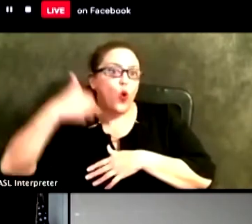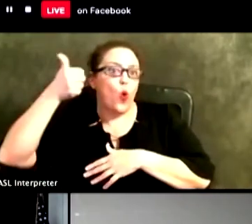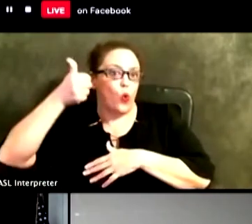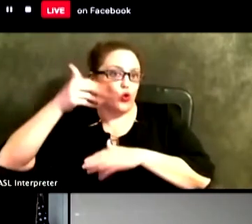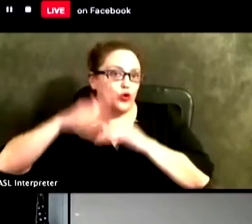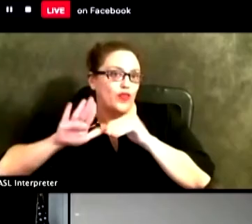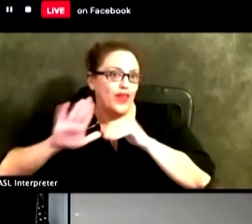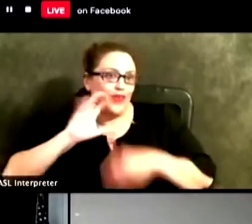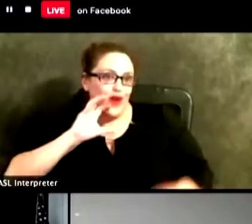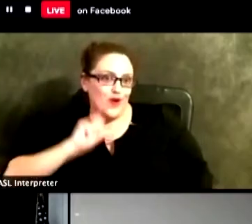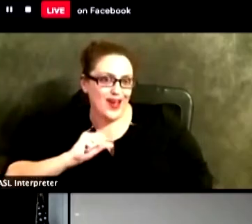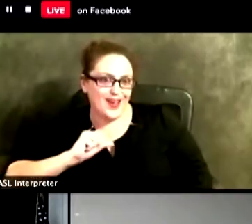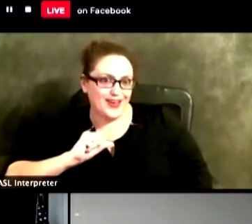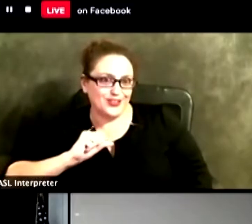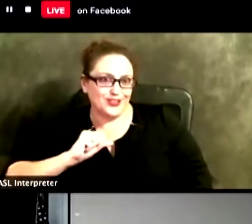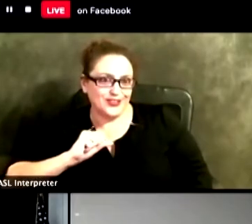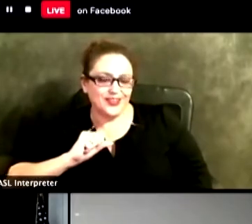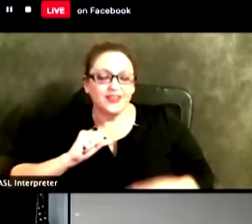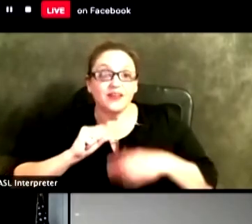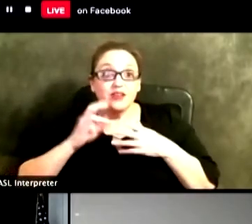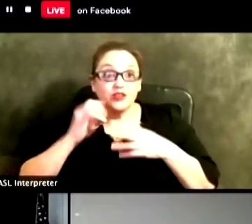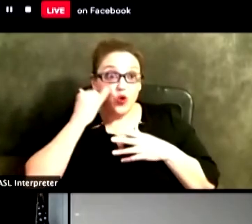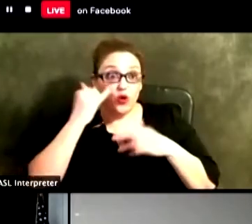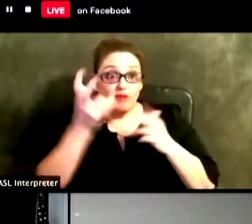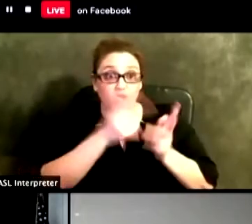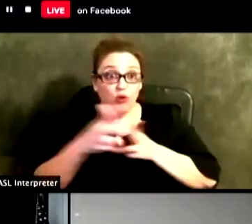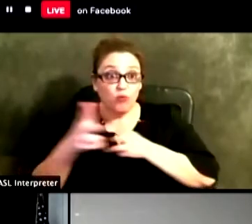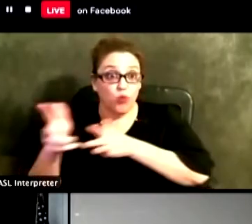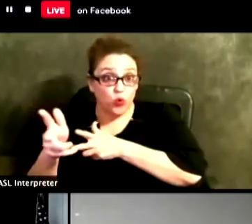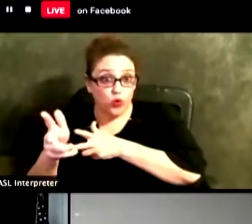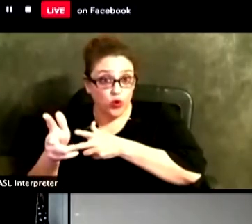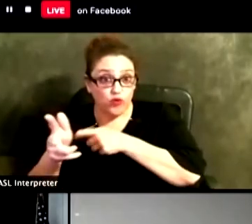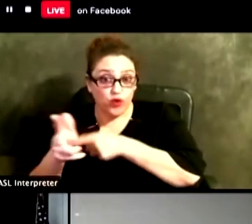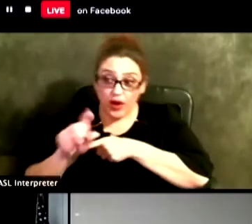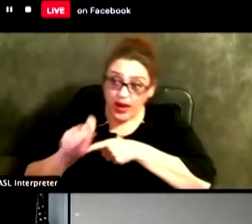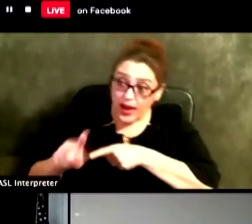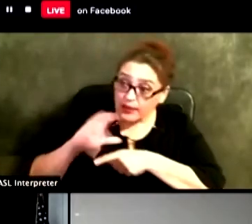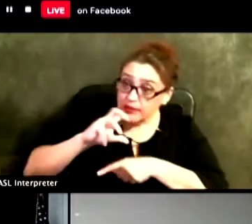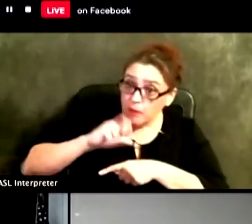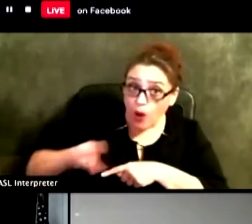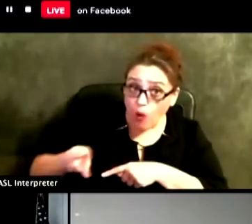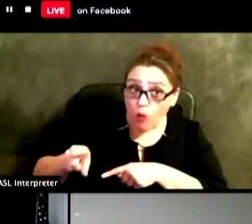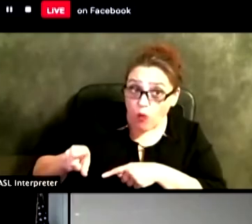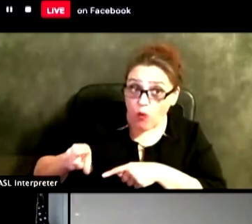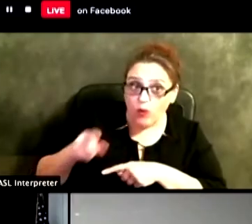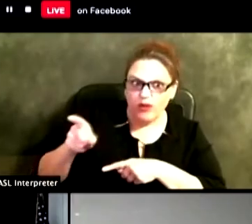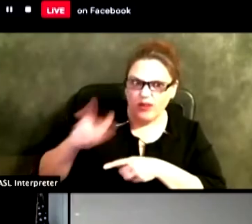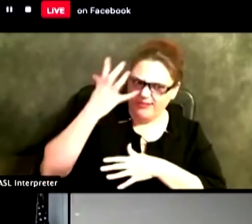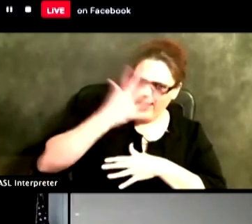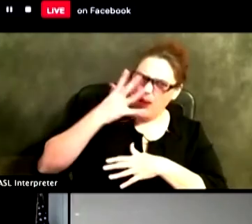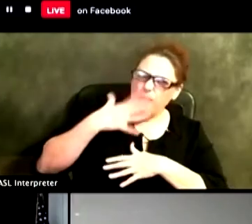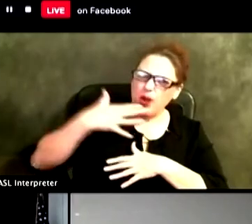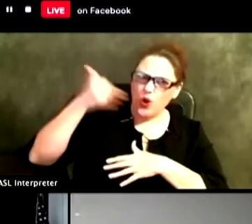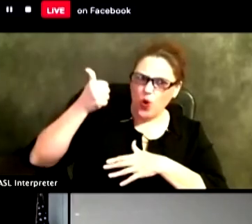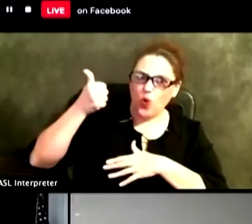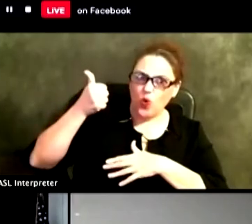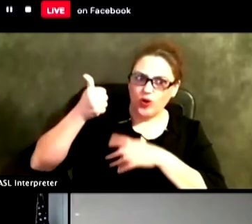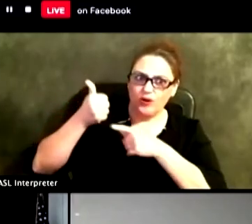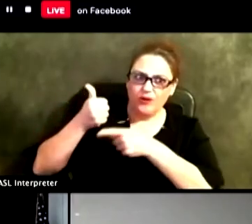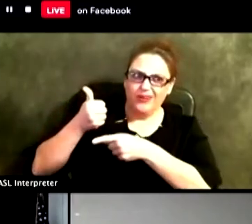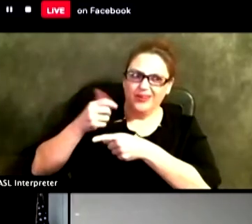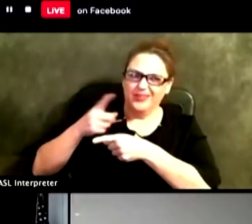And so if a police officer pulls them over, asks them their age, and because they appear to be older, they're treated